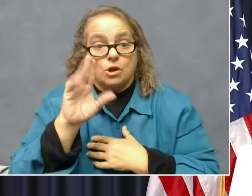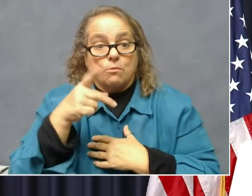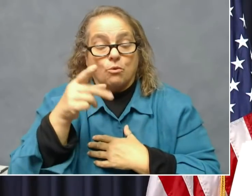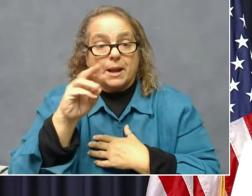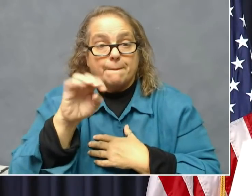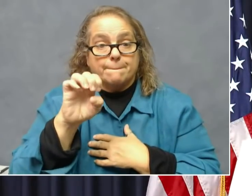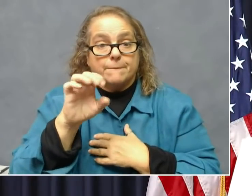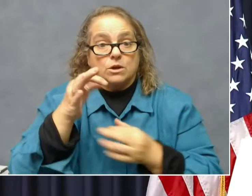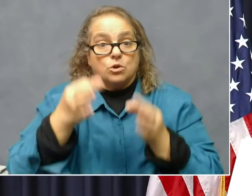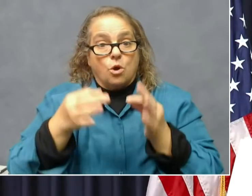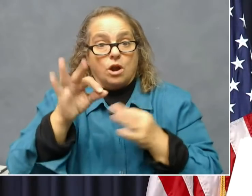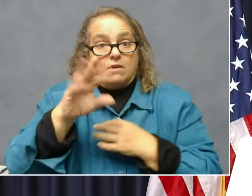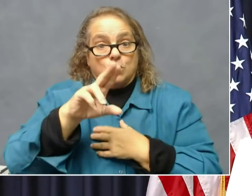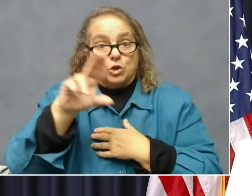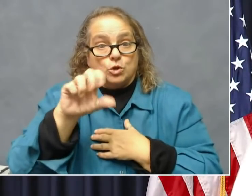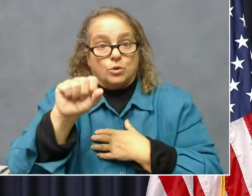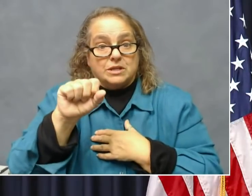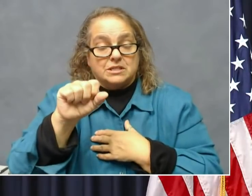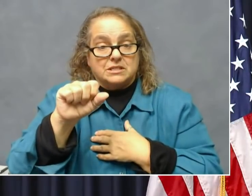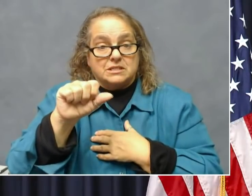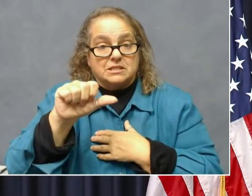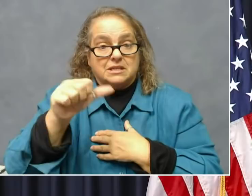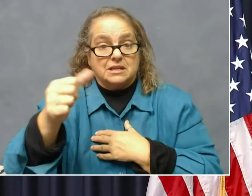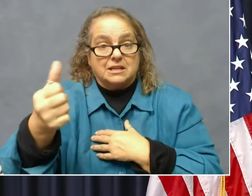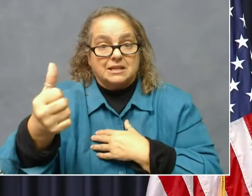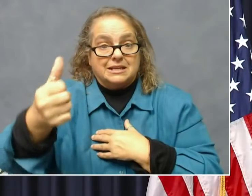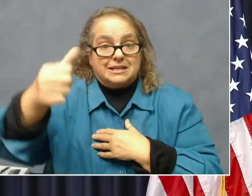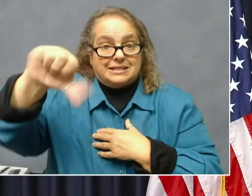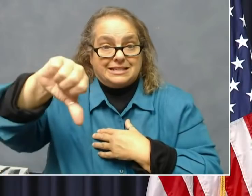States denied the Kentucky Attorney General's